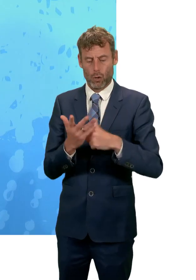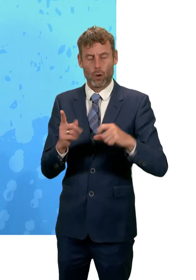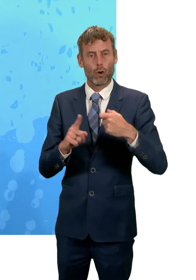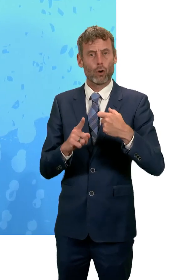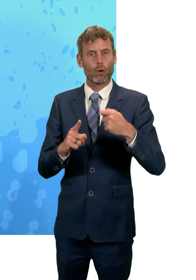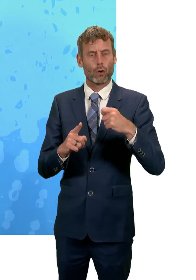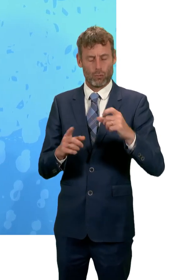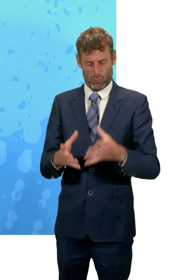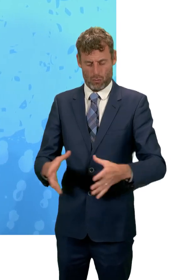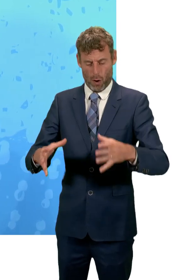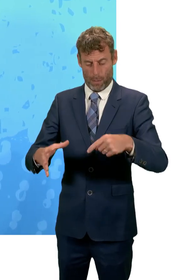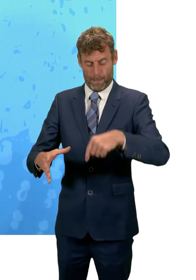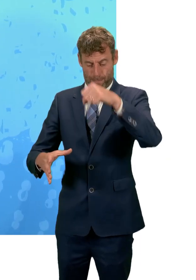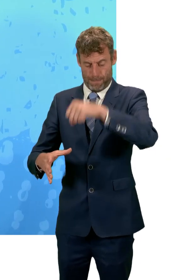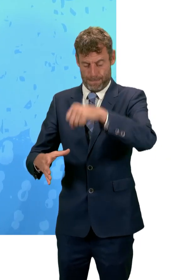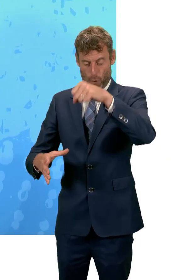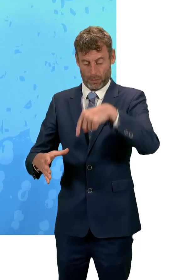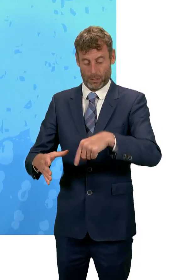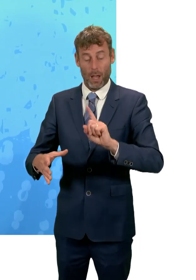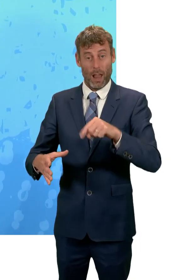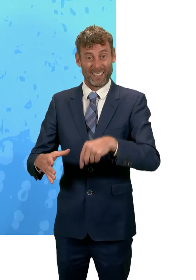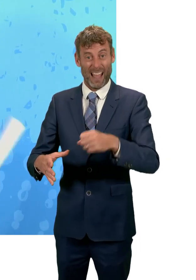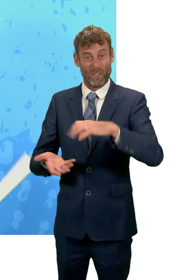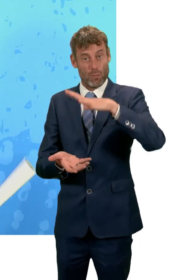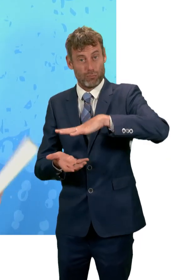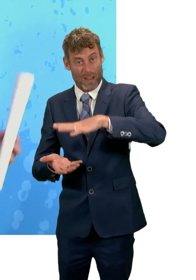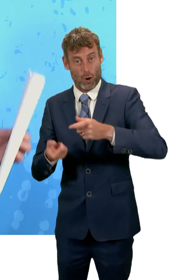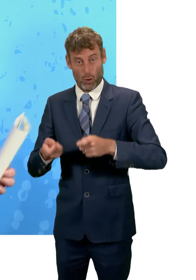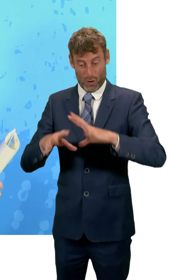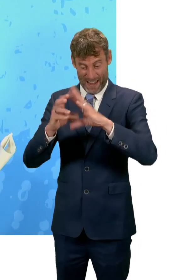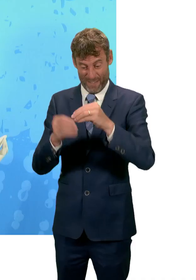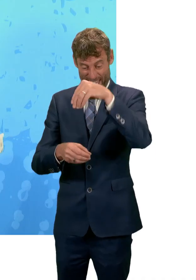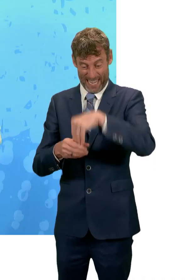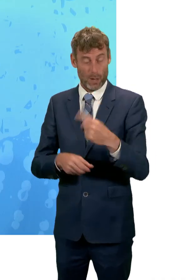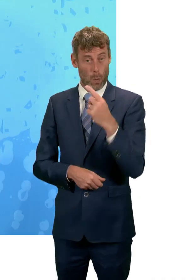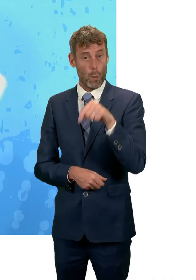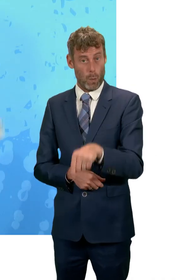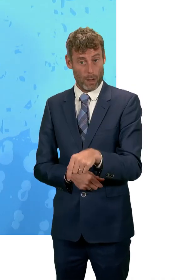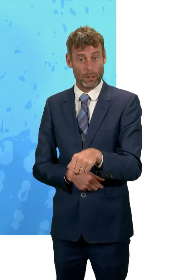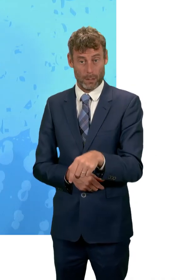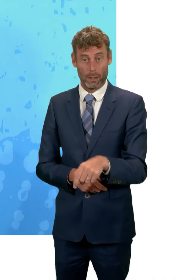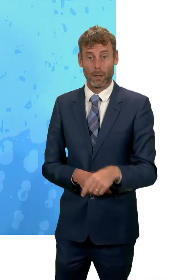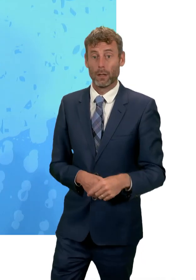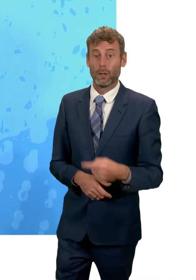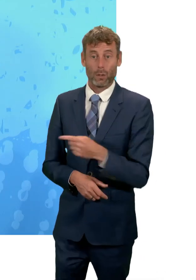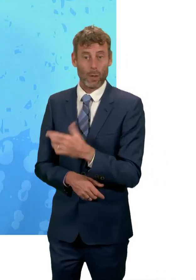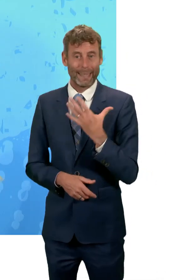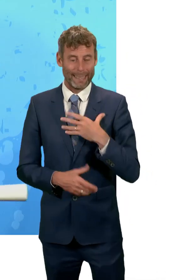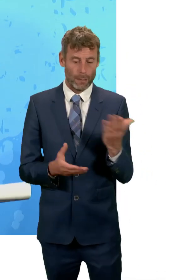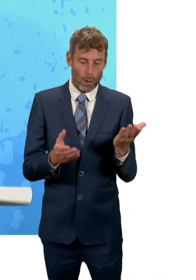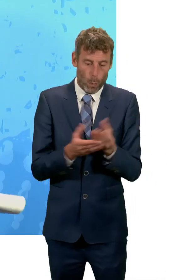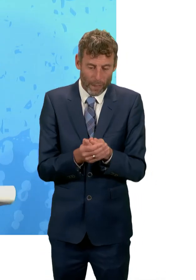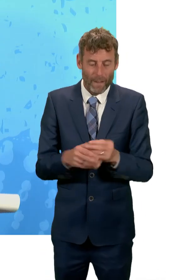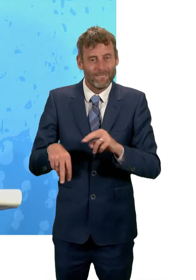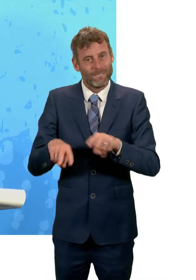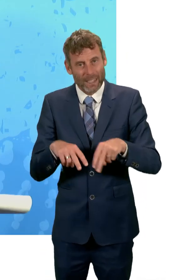slow cooker and everything else like that. And again, developing recipes that then go with the cooker, recipes and videos that then go with the cooker,